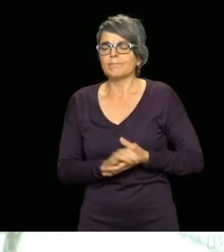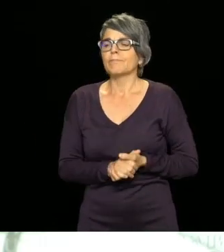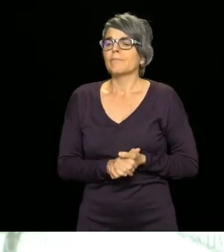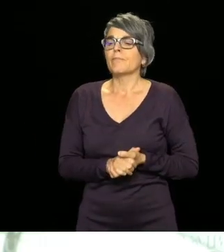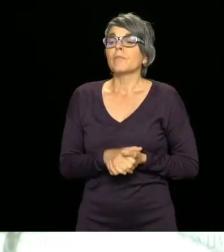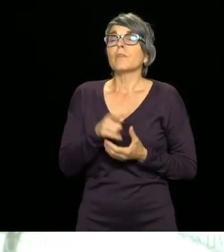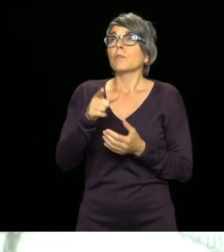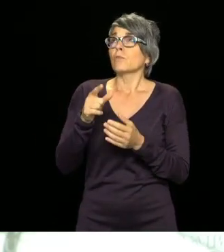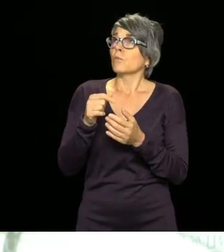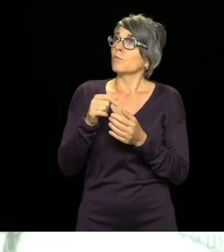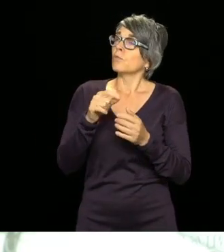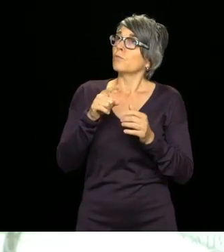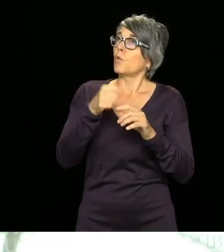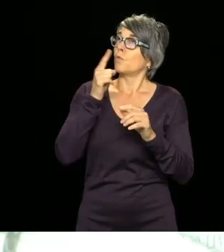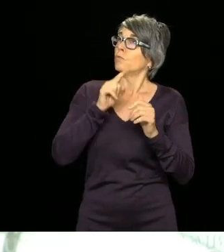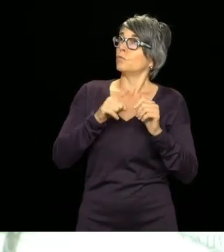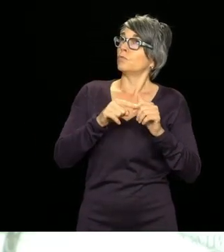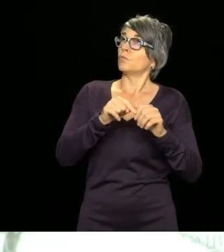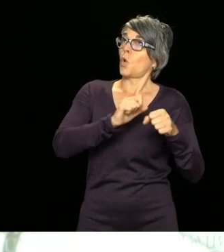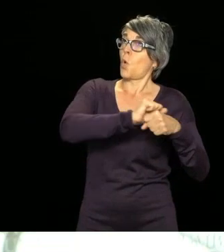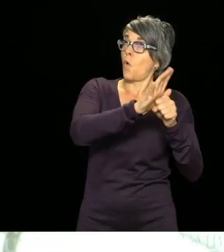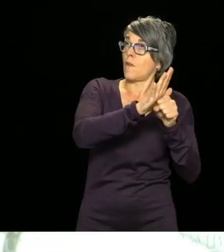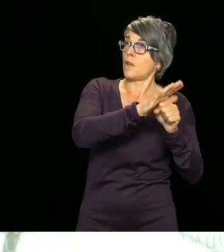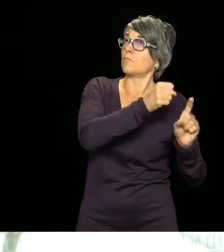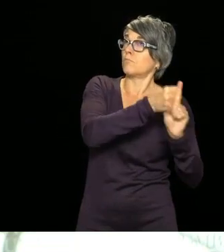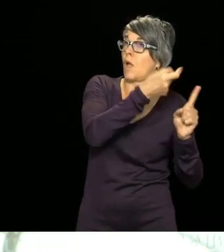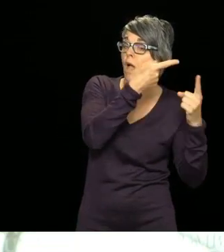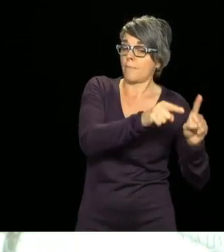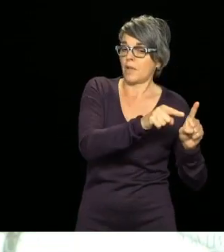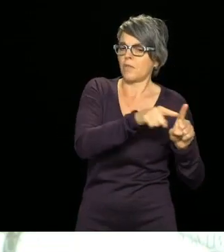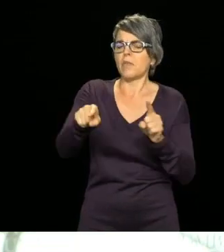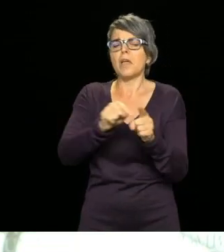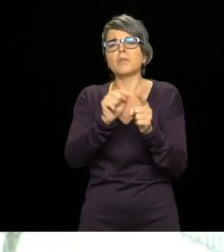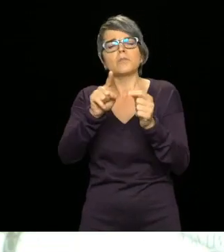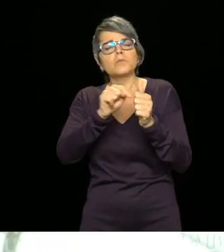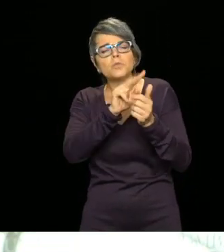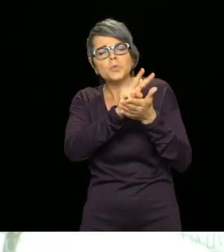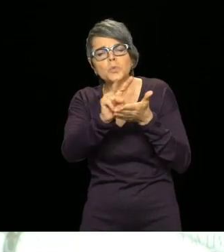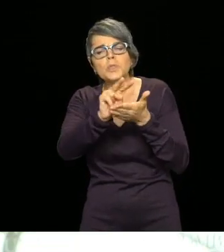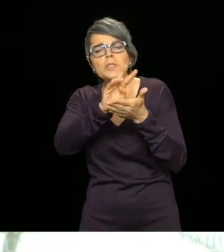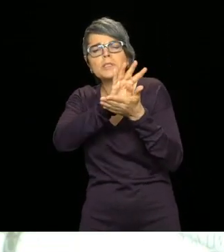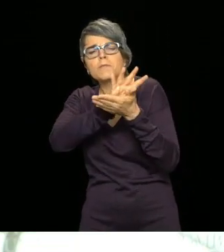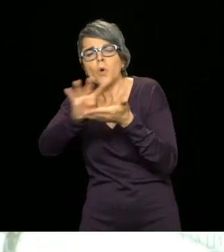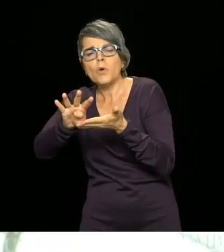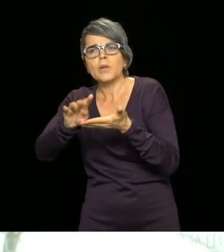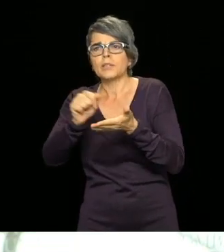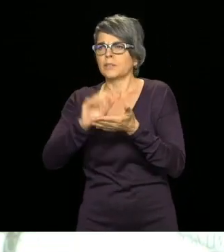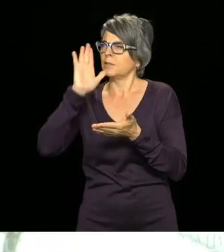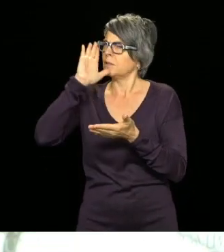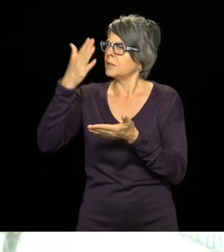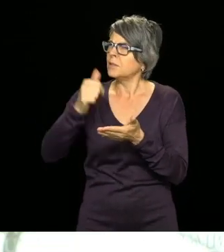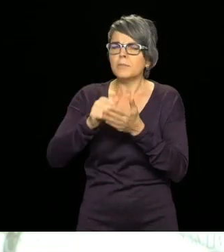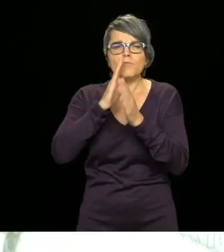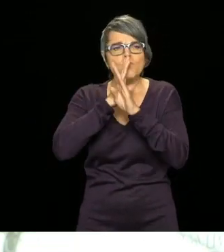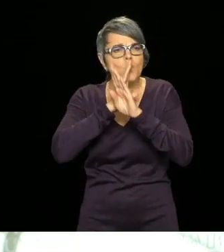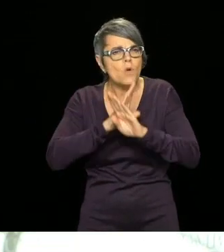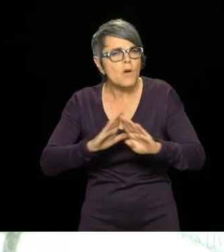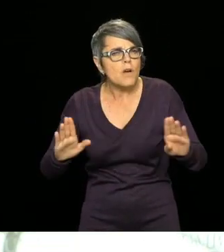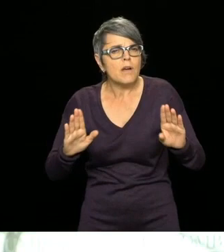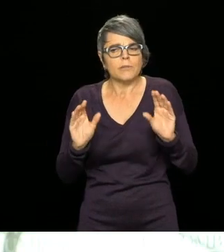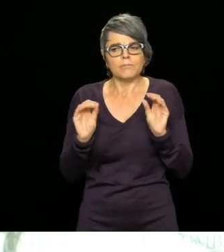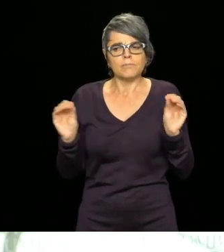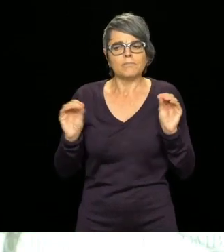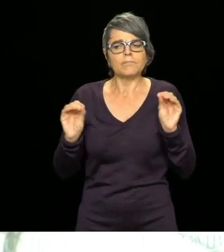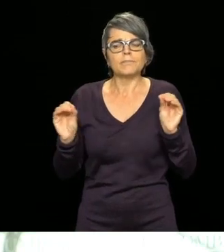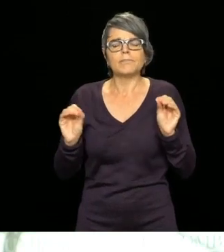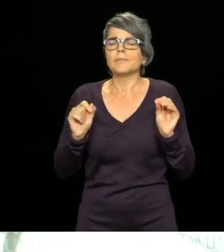calls, so for the first 4 weeks, they were saying it was eerily quiet, and they thought that probably what was happening is that a lot of survivors were,